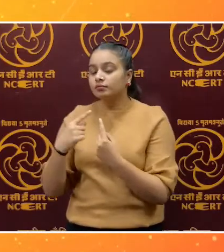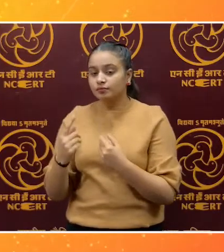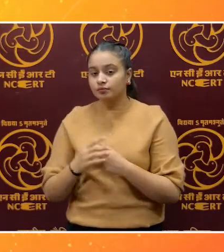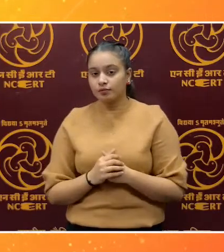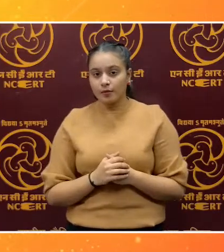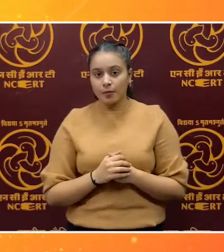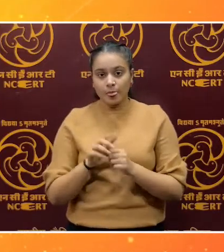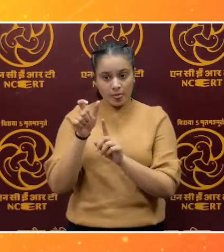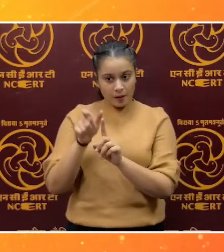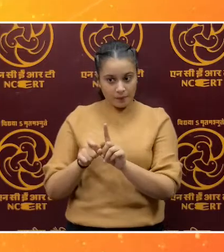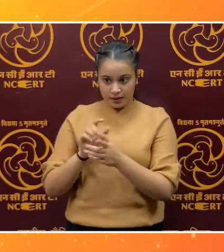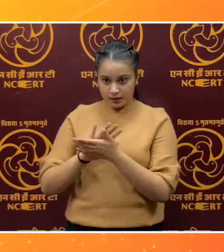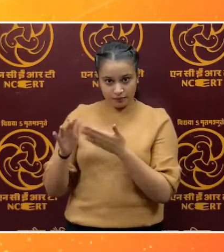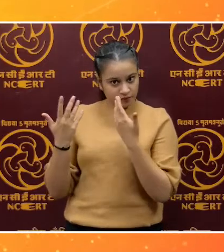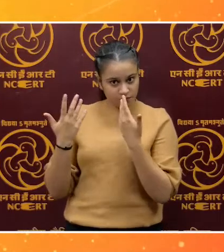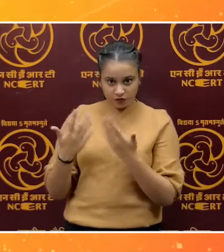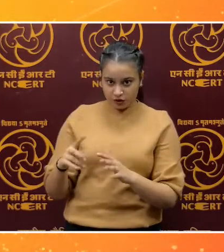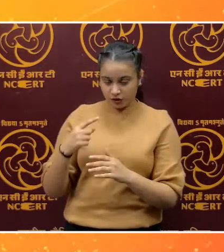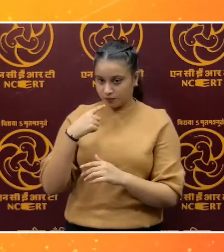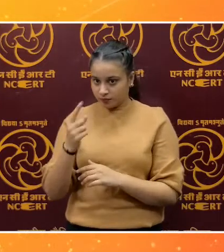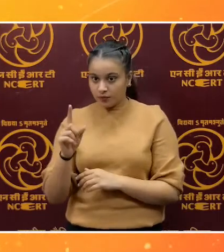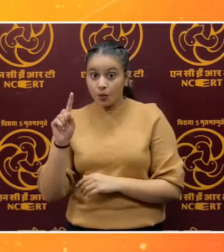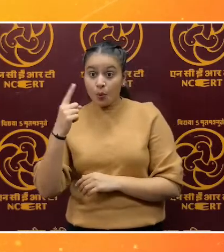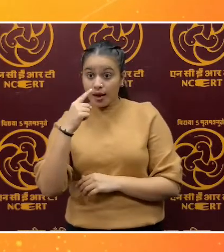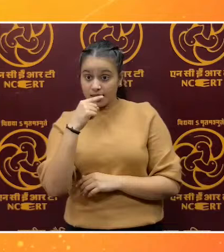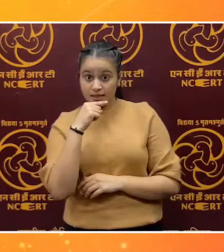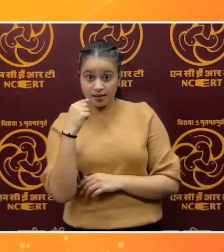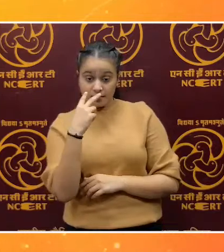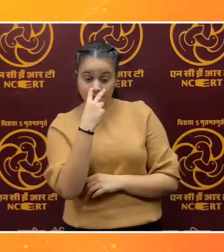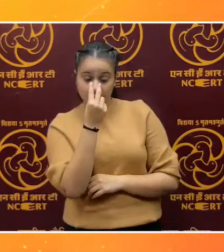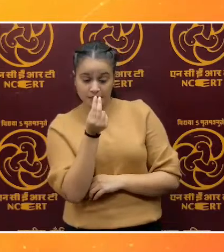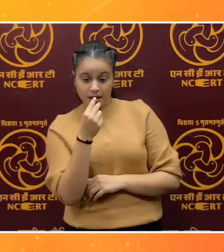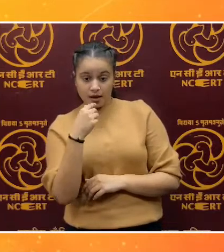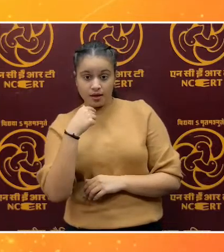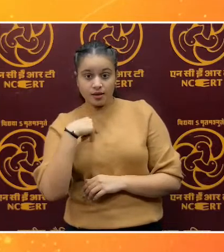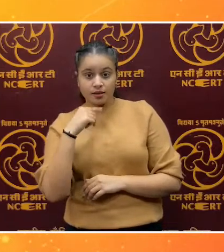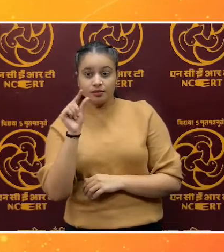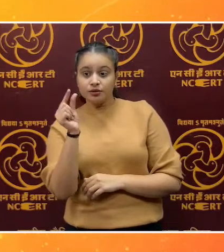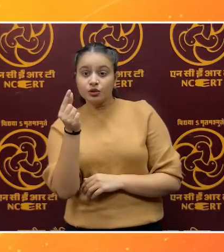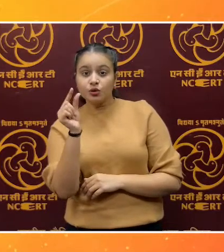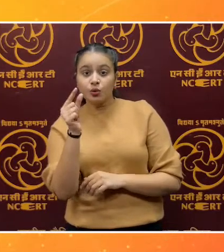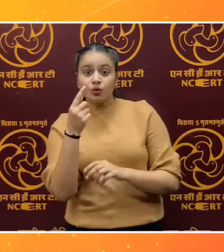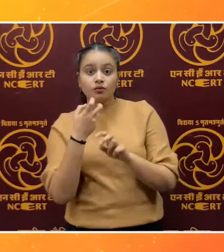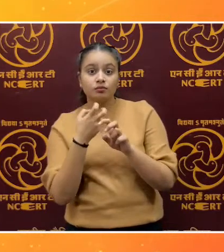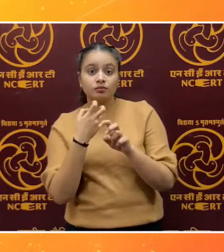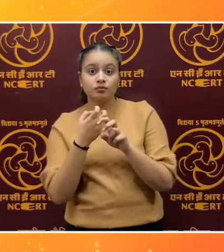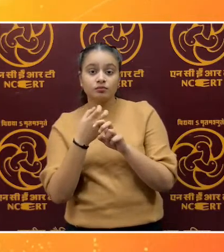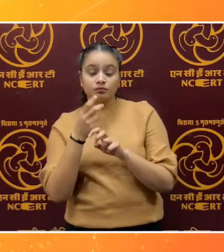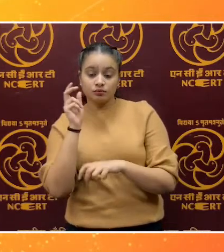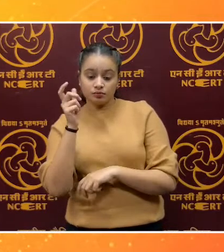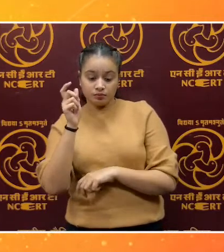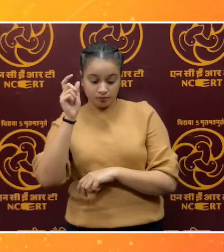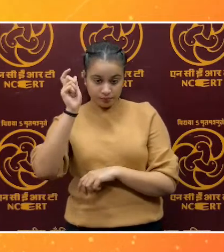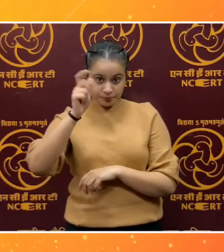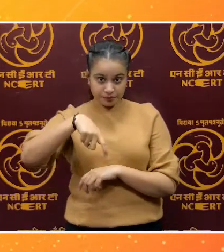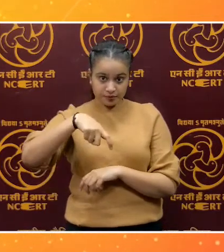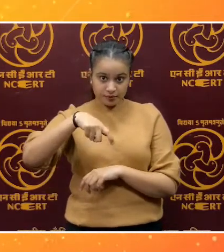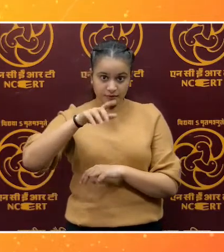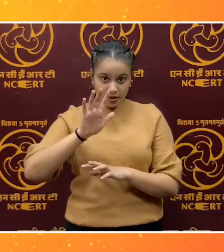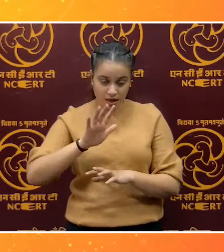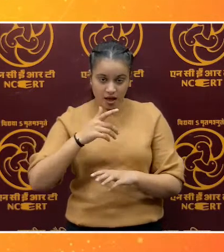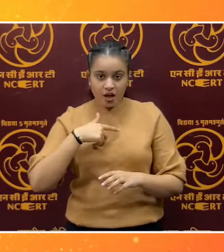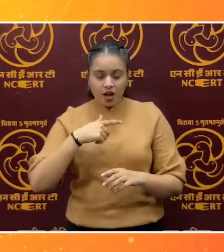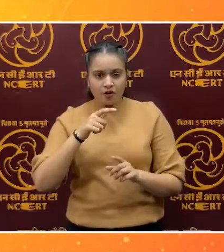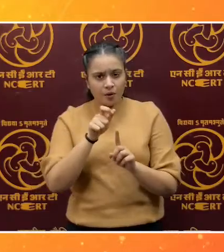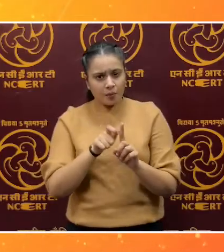the merchant finished speaking, one of the parrot dropped like a stone from the tree and fell on the ground. The